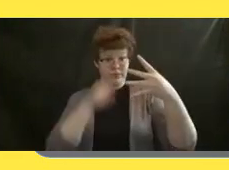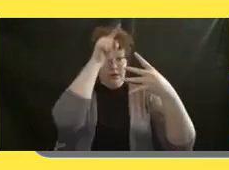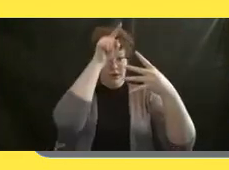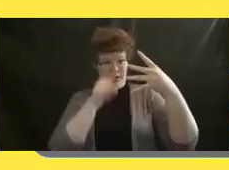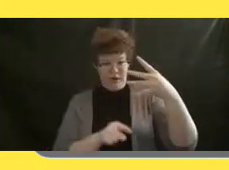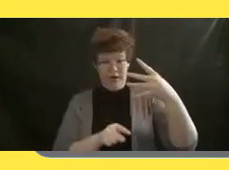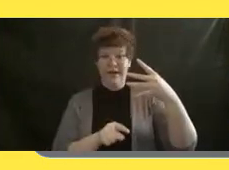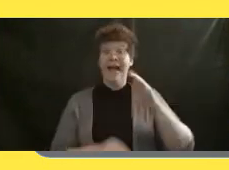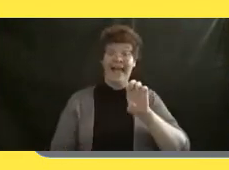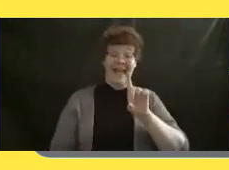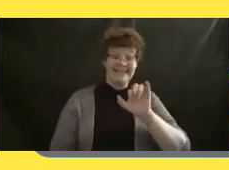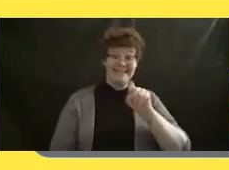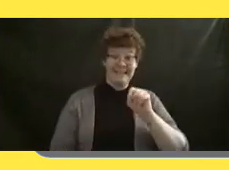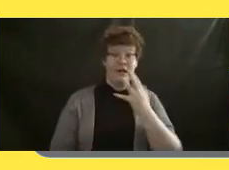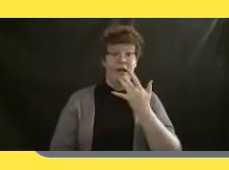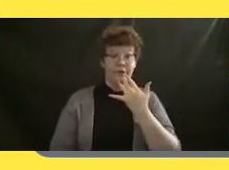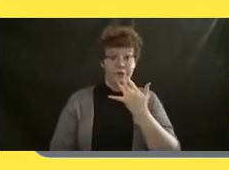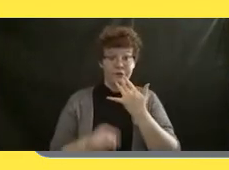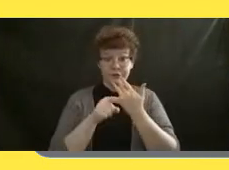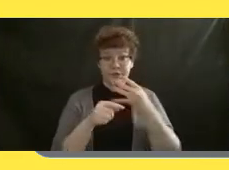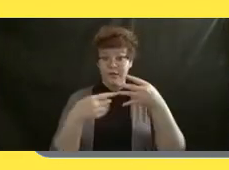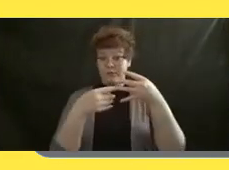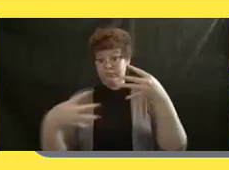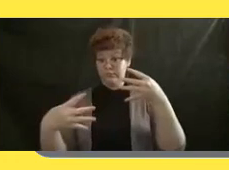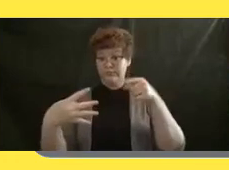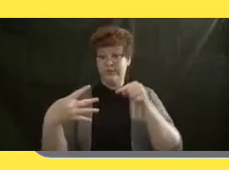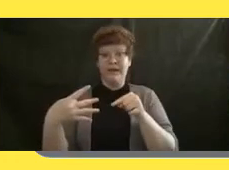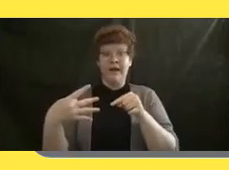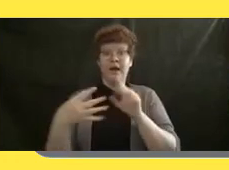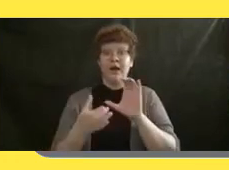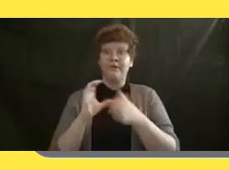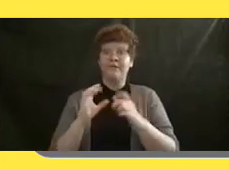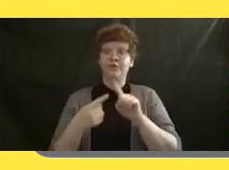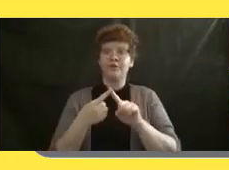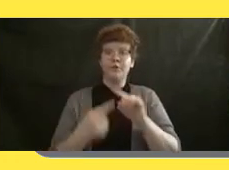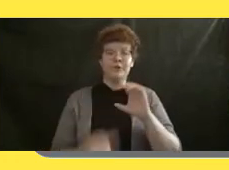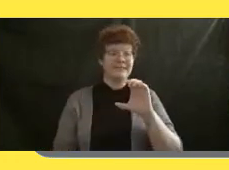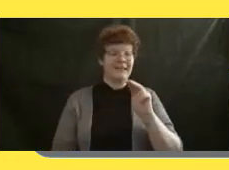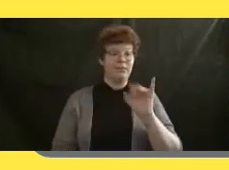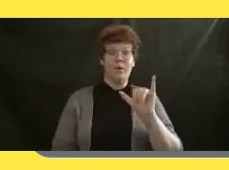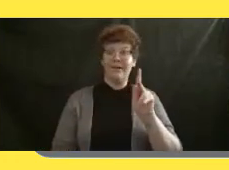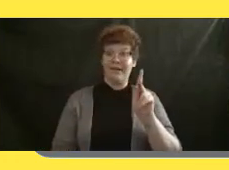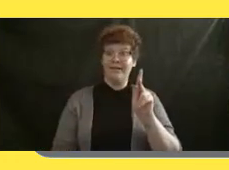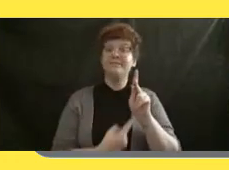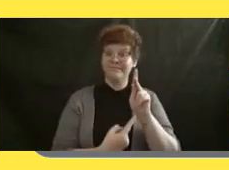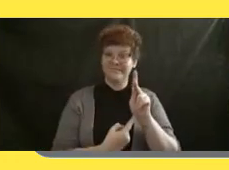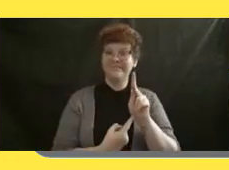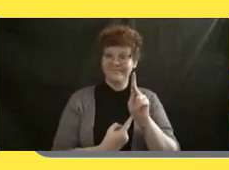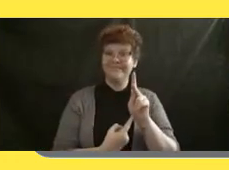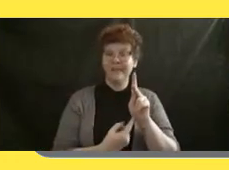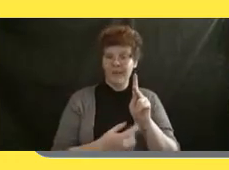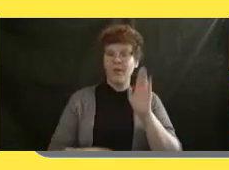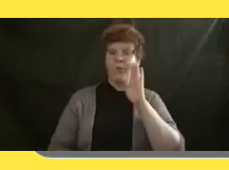CMYK. And it will give a close approximation. Again, there are also color books that have